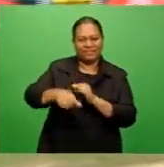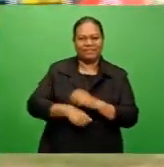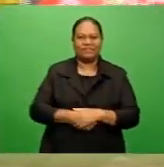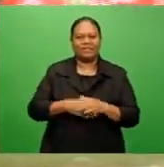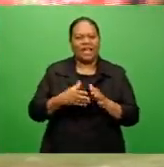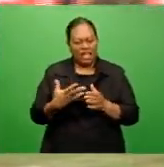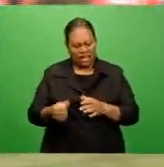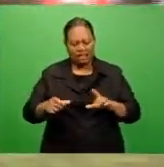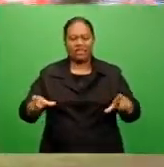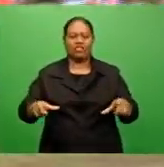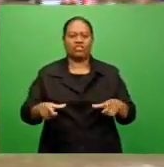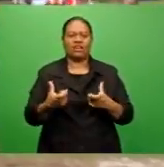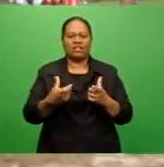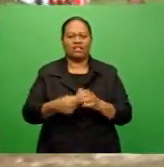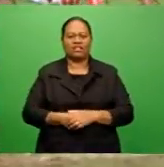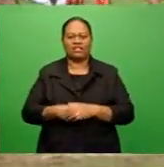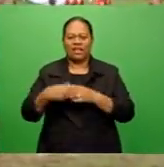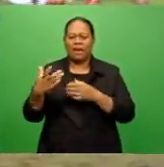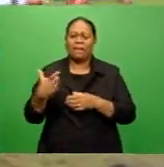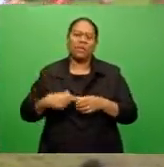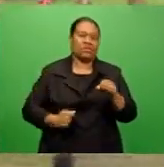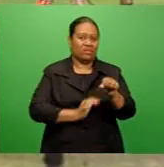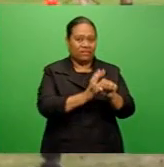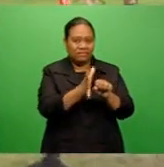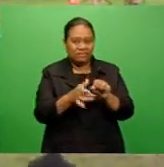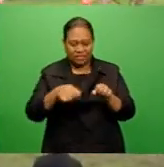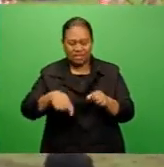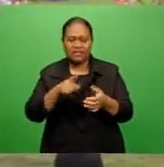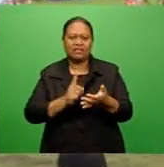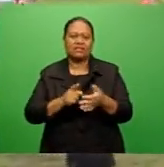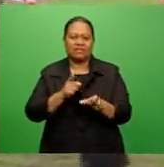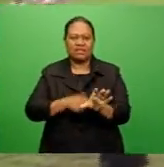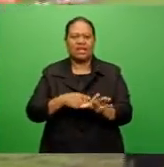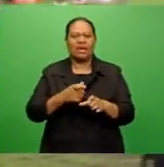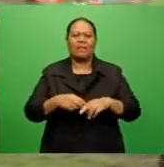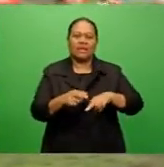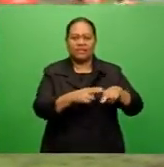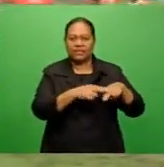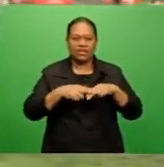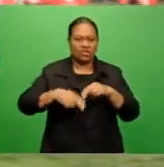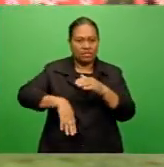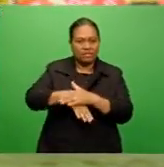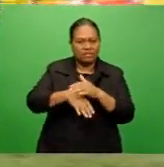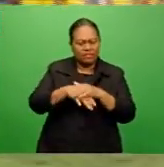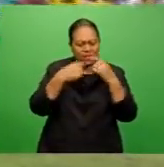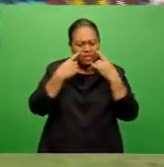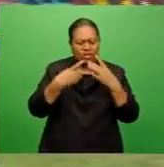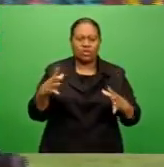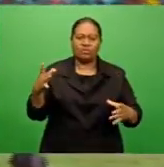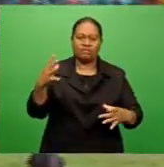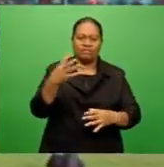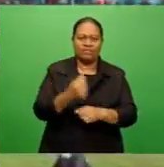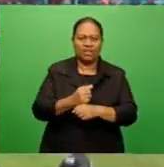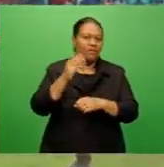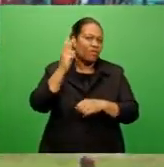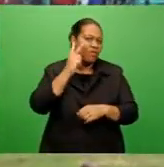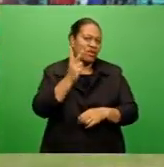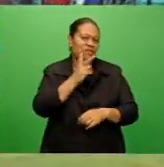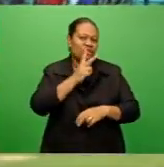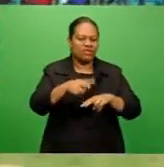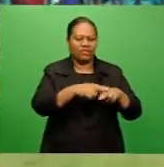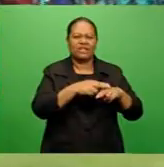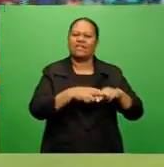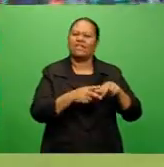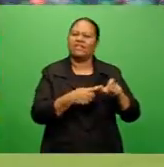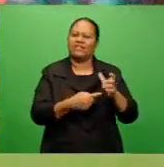the challenges brought by the pandemic, Fiji FA managed to wrap up the year with the Vodafone Fiji Fact. There was no